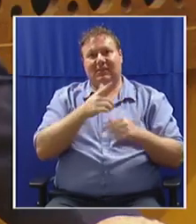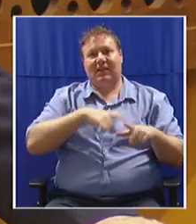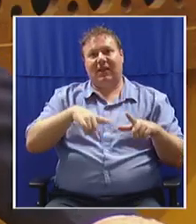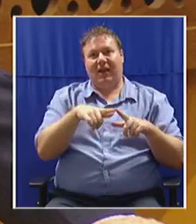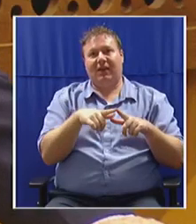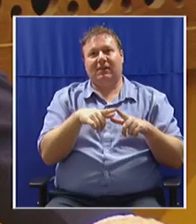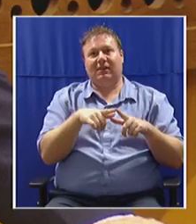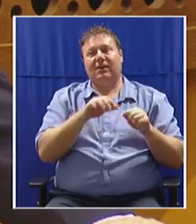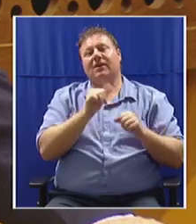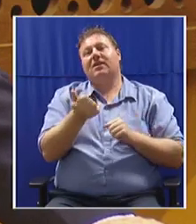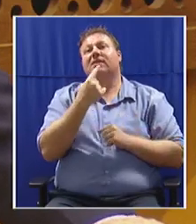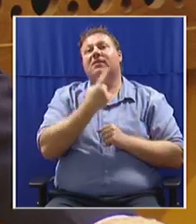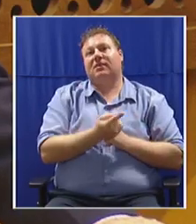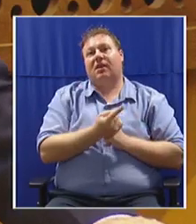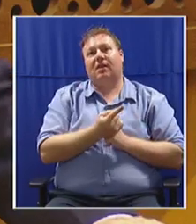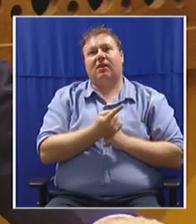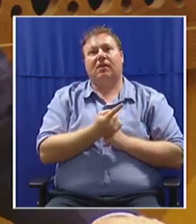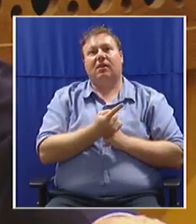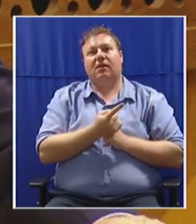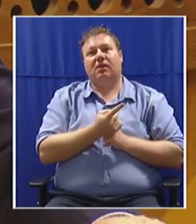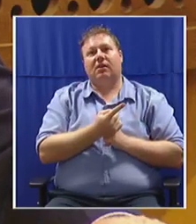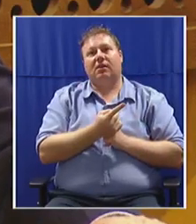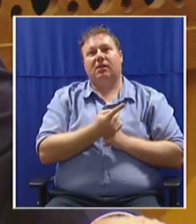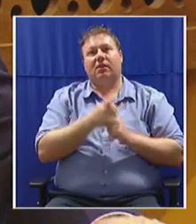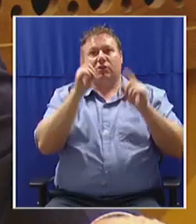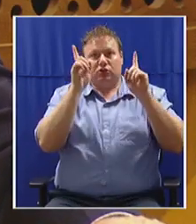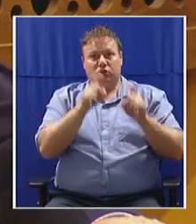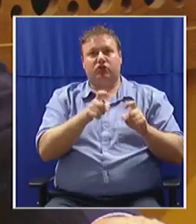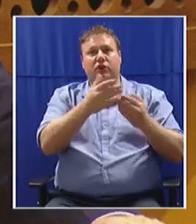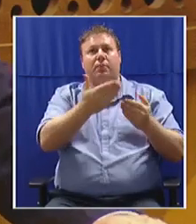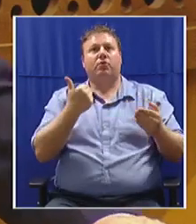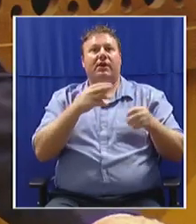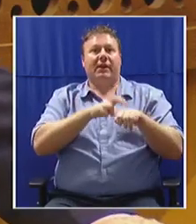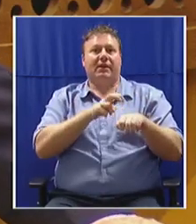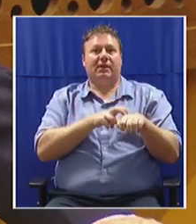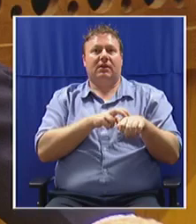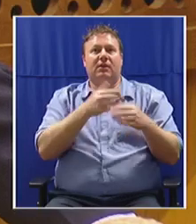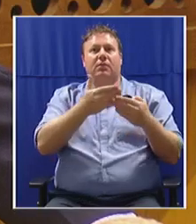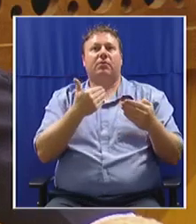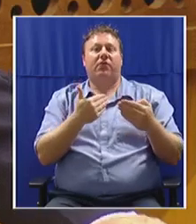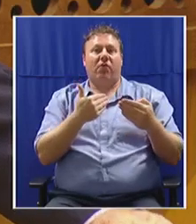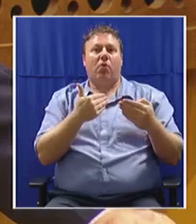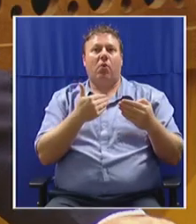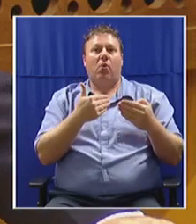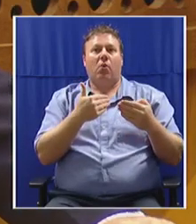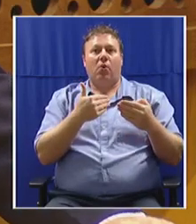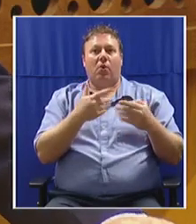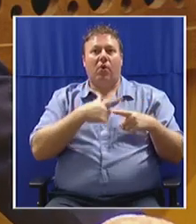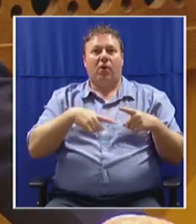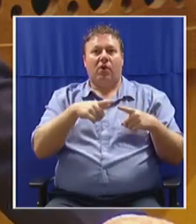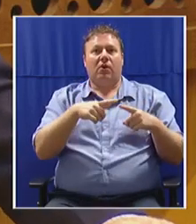And then they say that there will be strict preconditions before expropriation